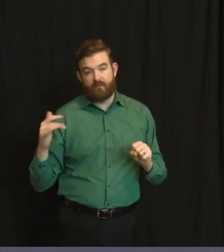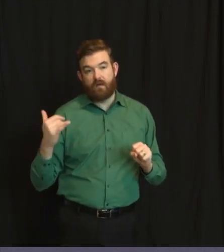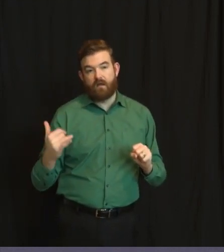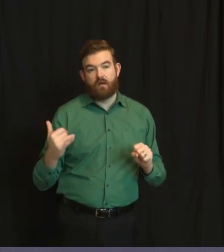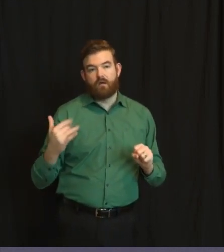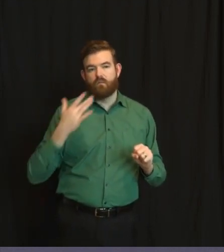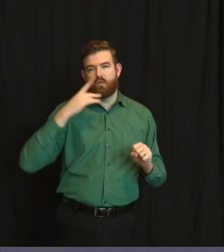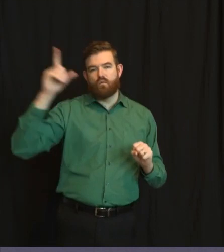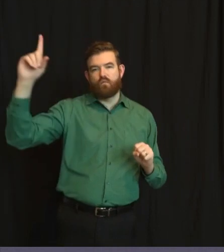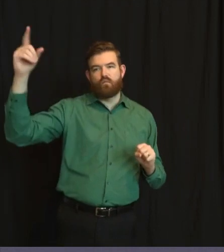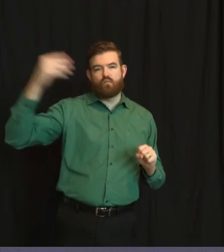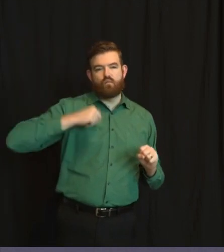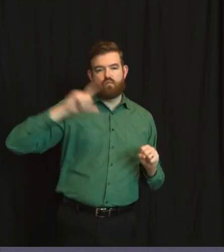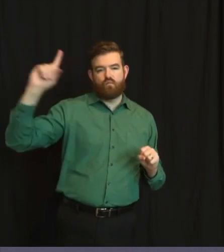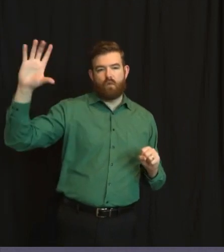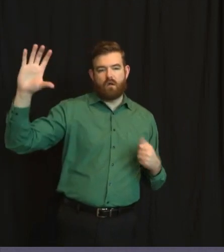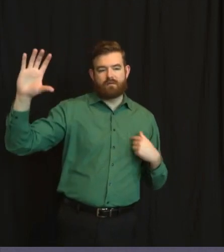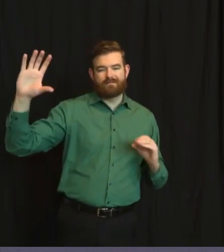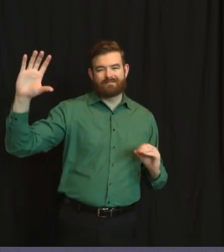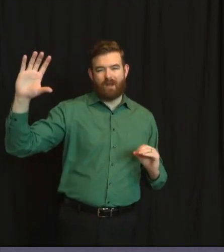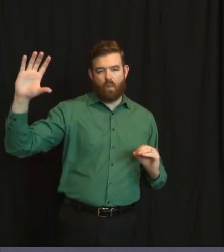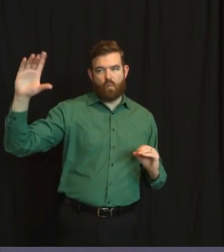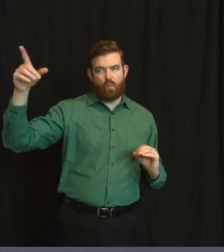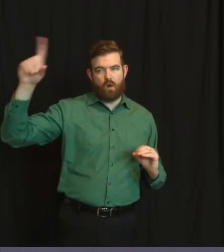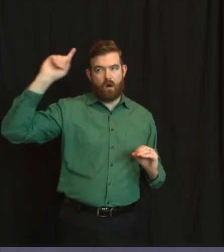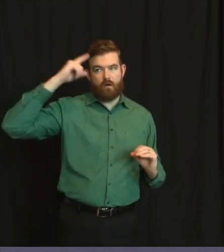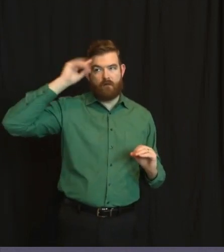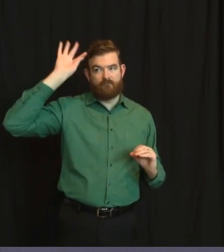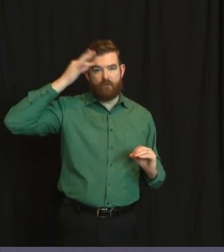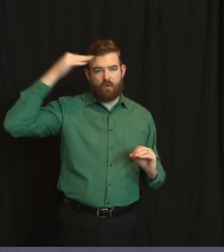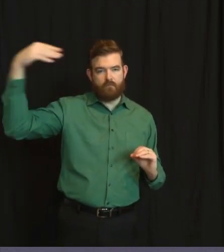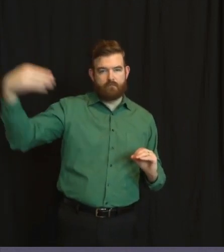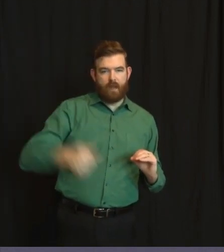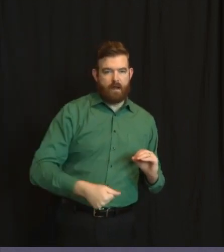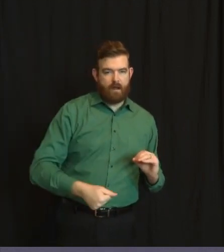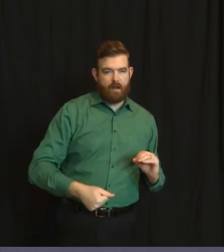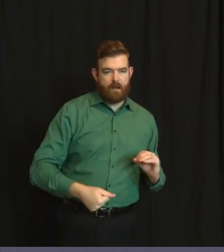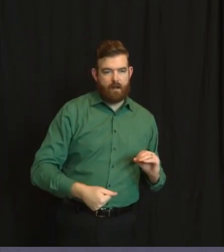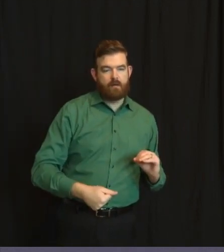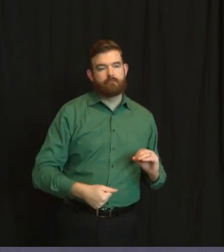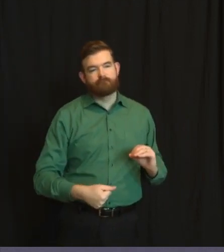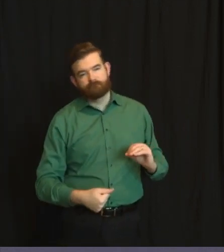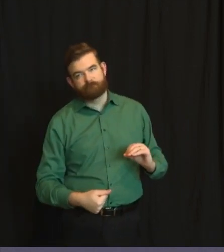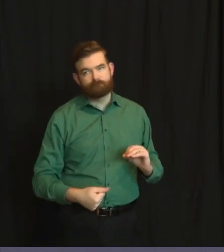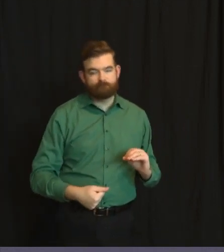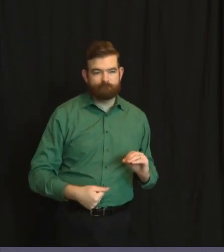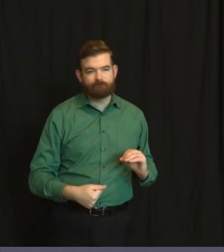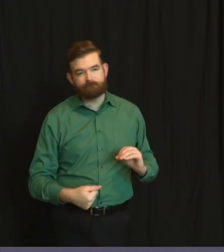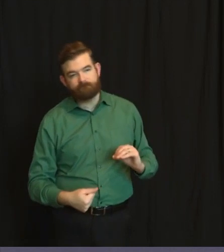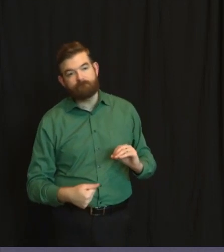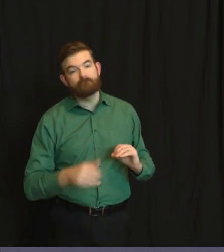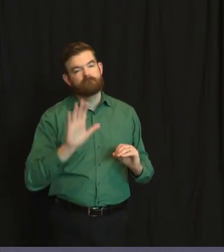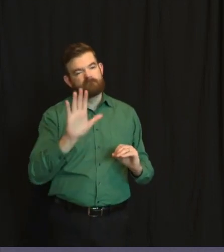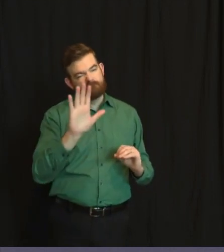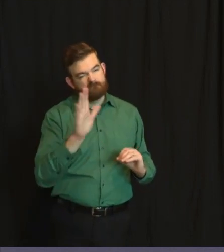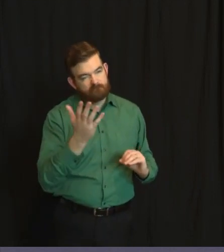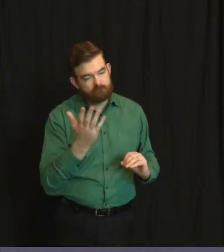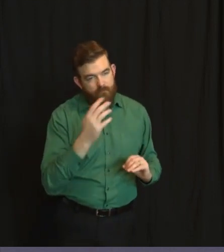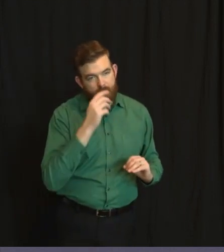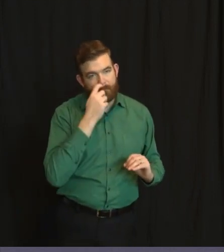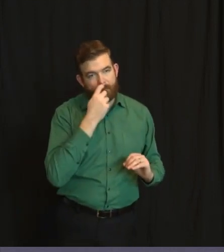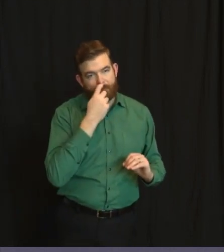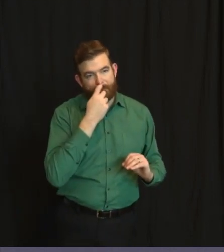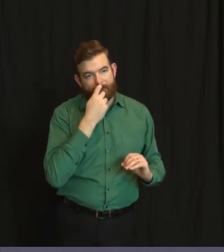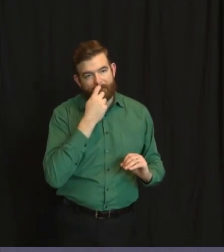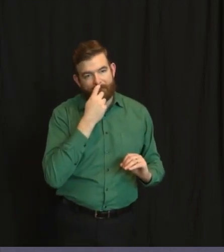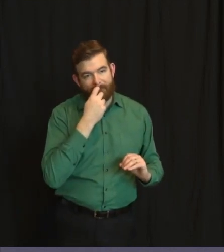least during the period of this crisis. And you can just imagine, if you're talking about the numbers we're talking